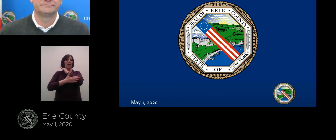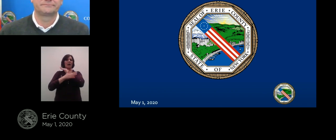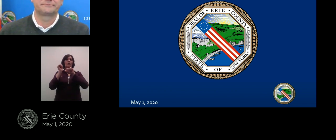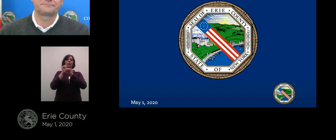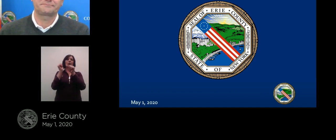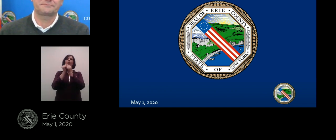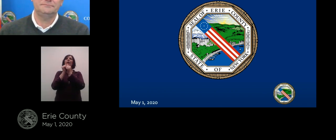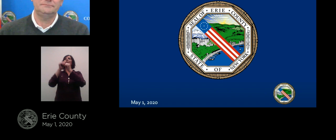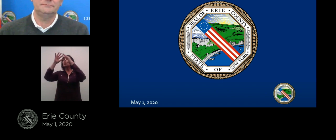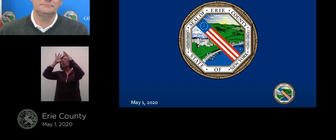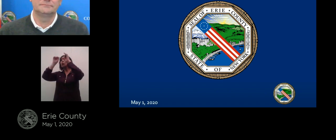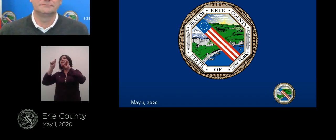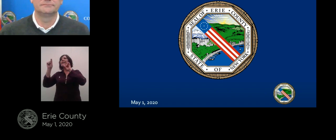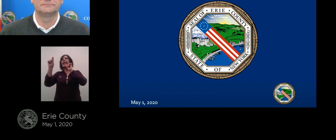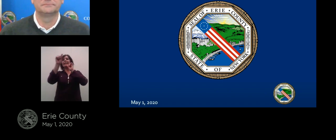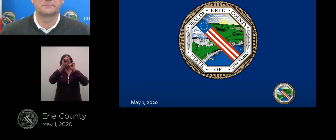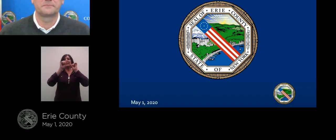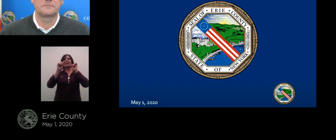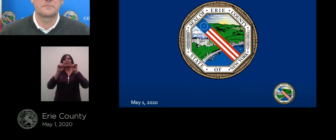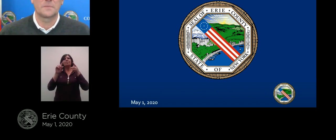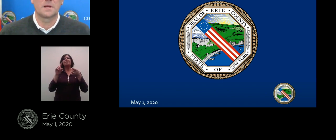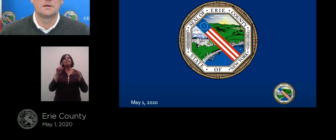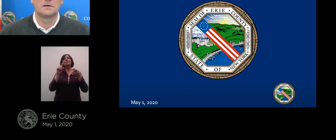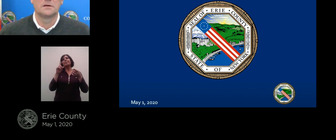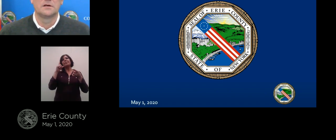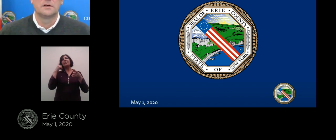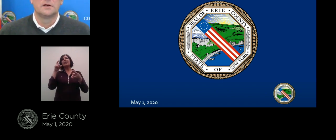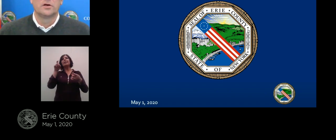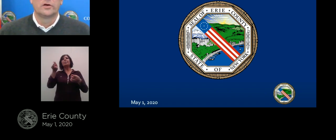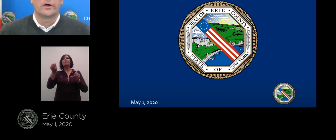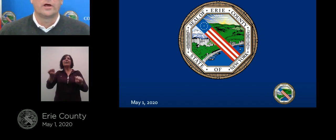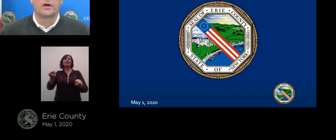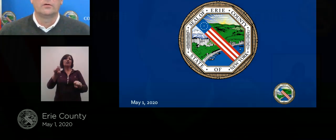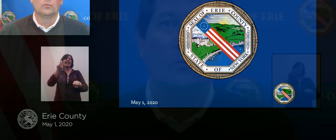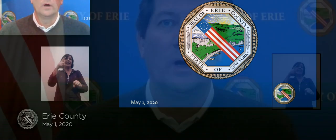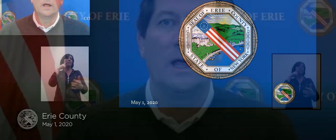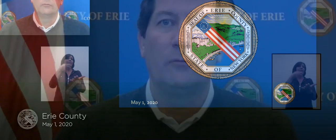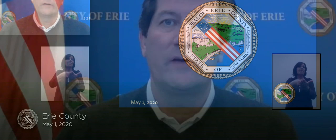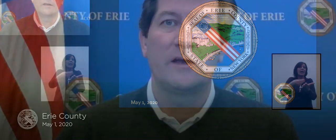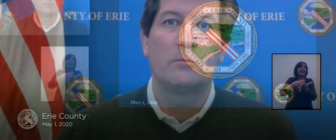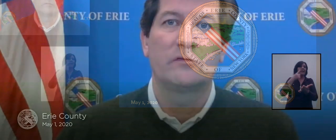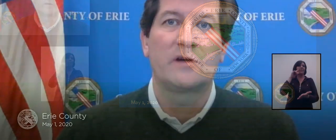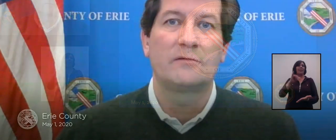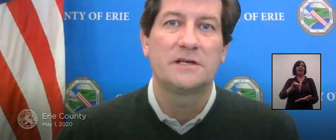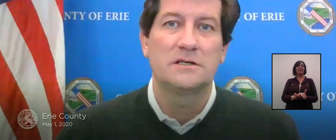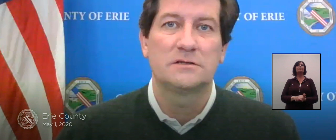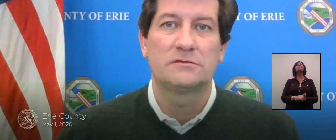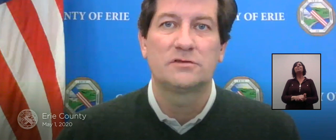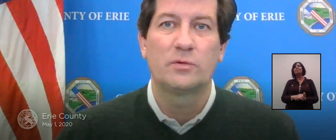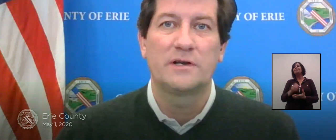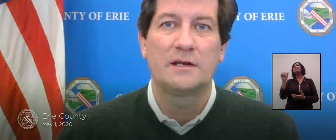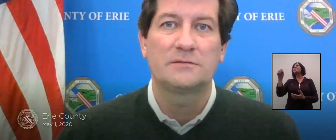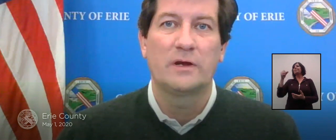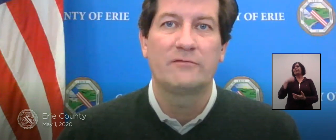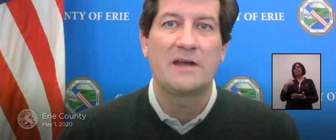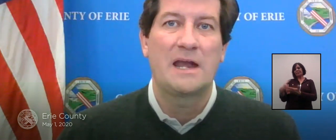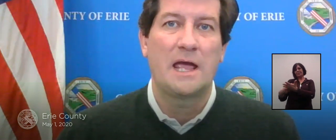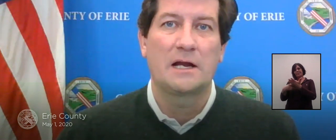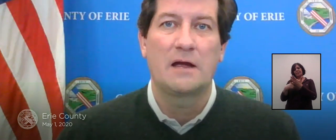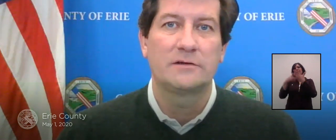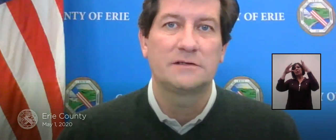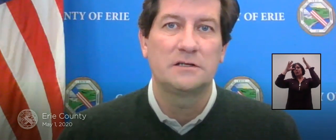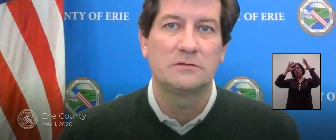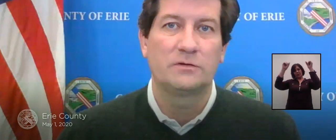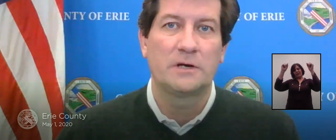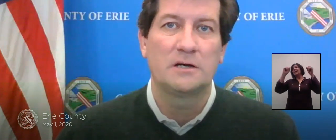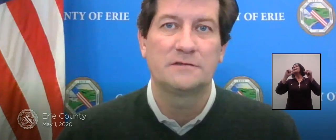superintendents to discuss potential need for funding in that aspect. Well, we've had a number of conversations with superintendents. We have not had